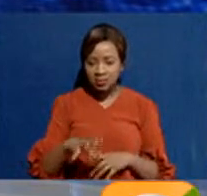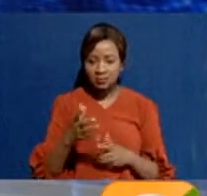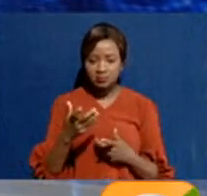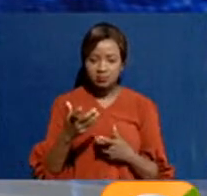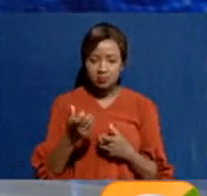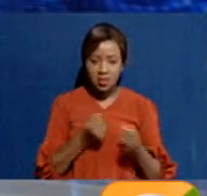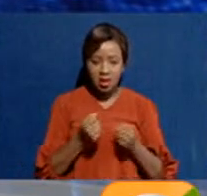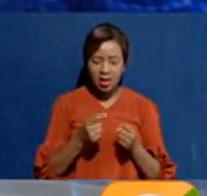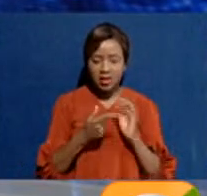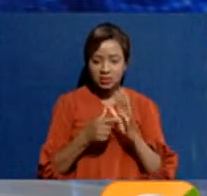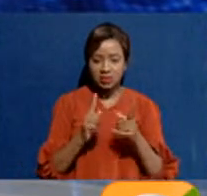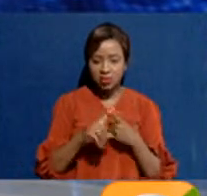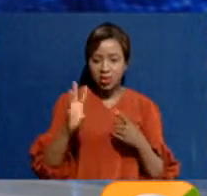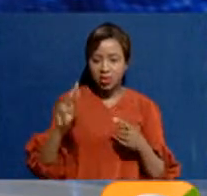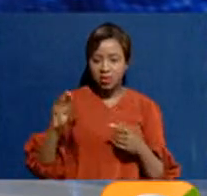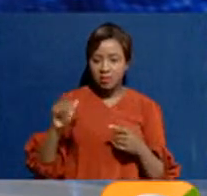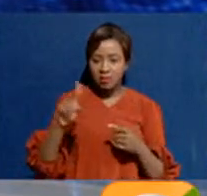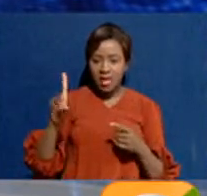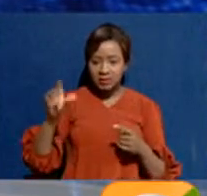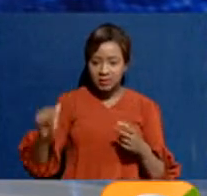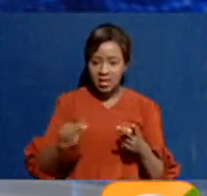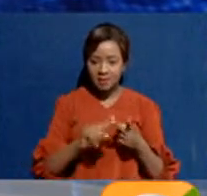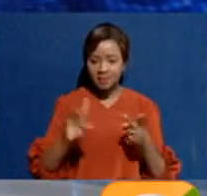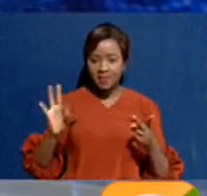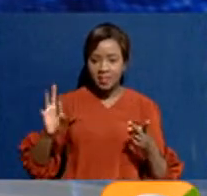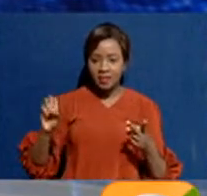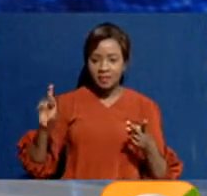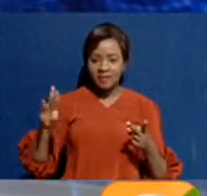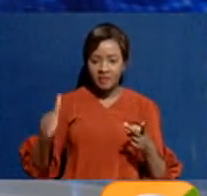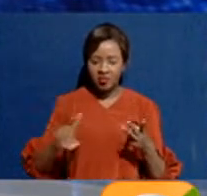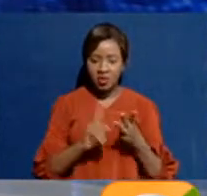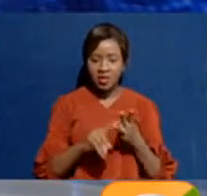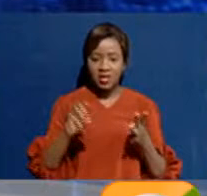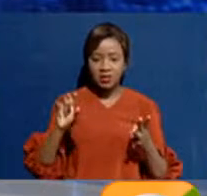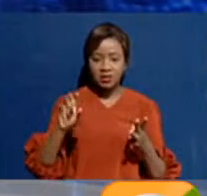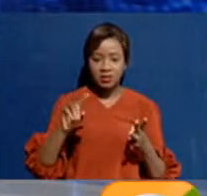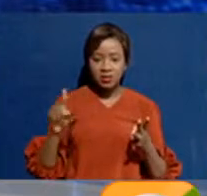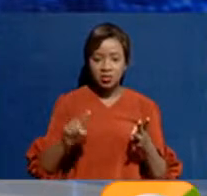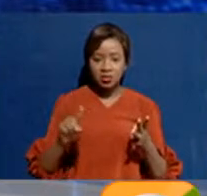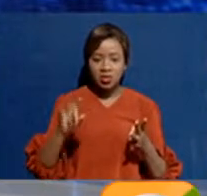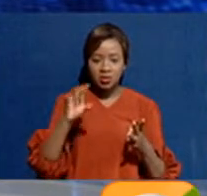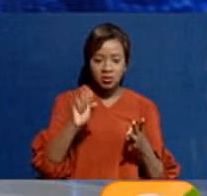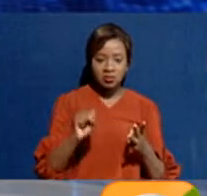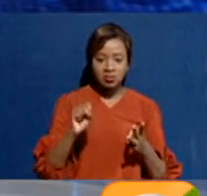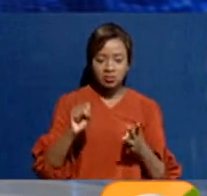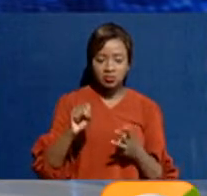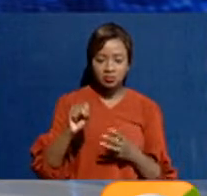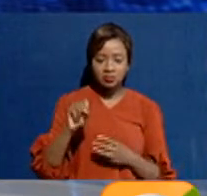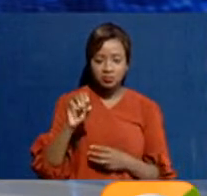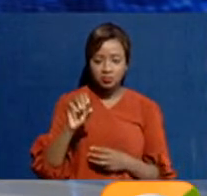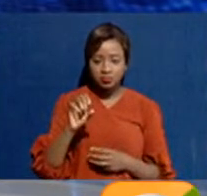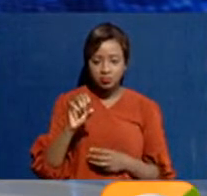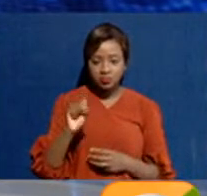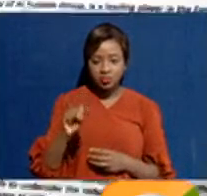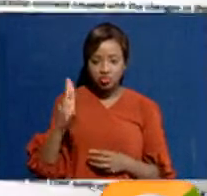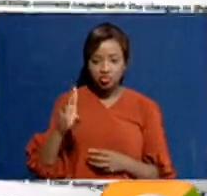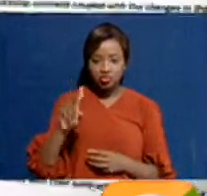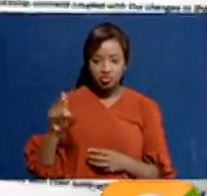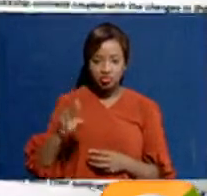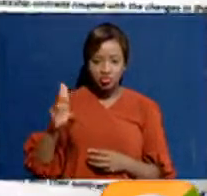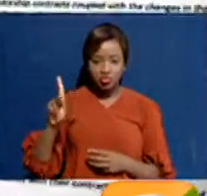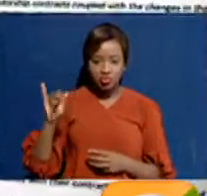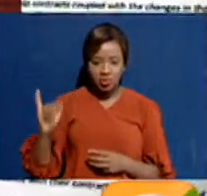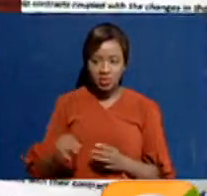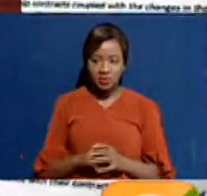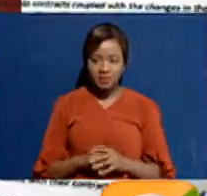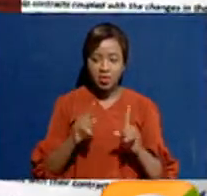manufacturers, Mazda, Ford, and Suzuki, all terminating their contracts with a vehicle distributor. Now, among those affected are